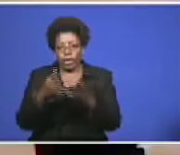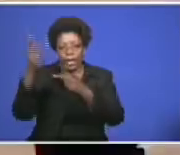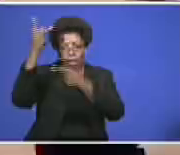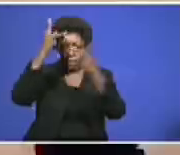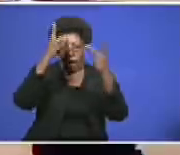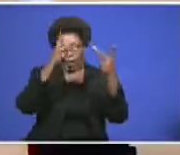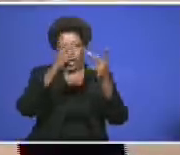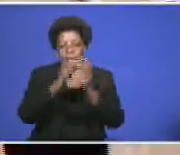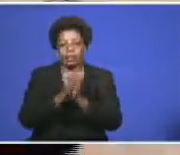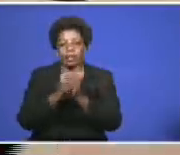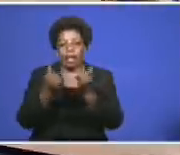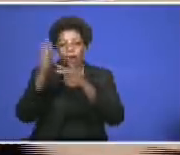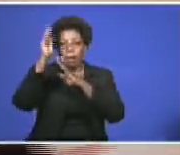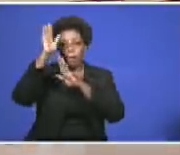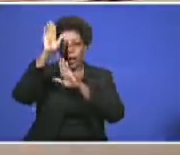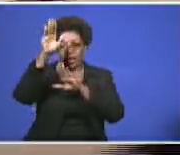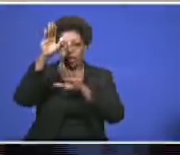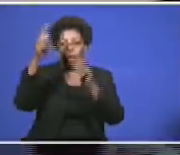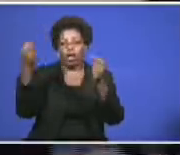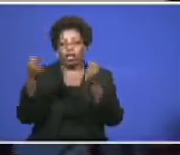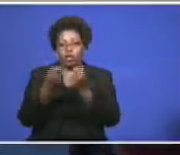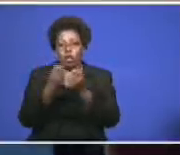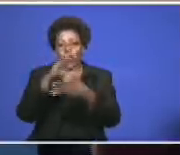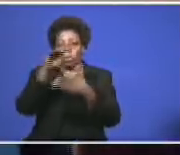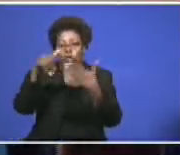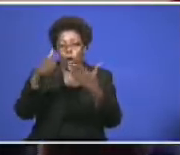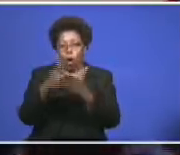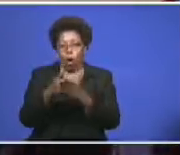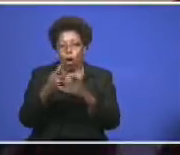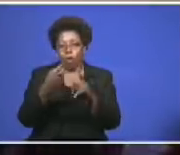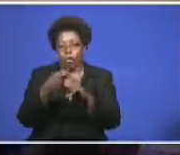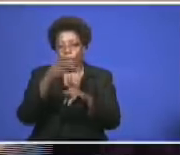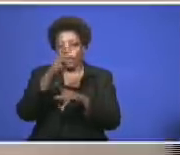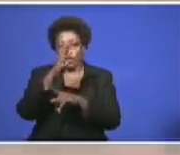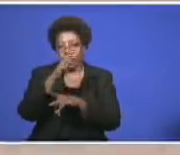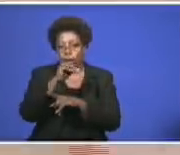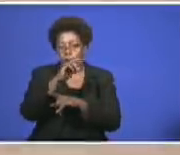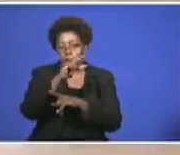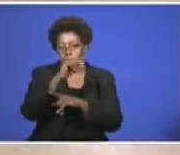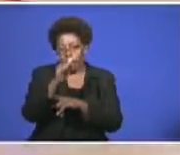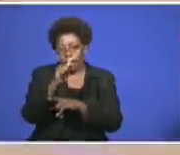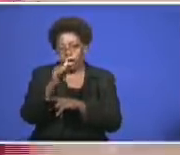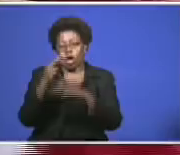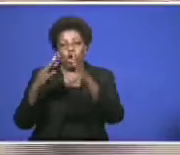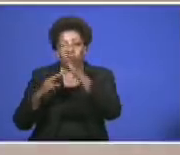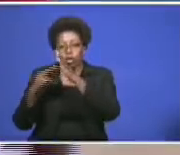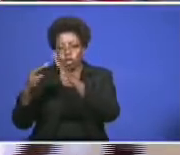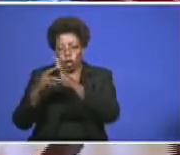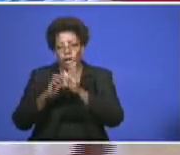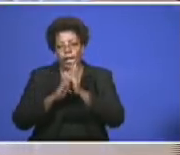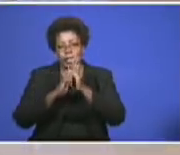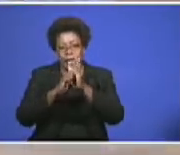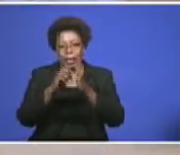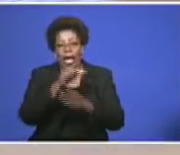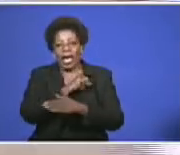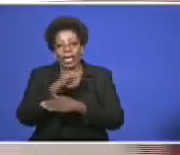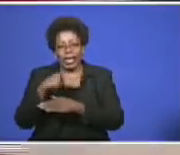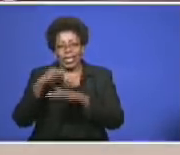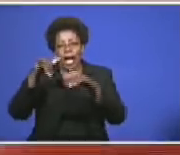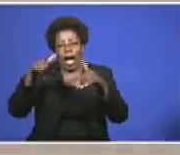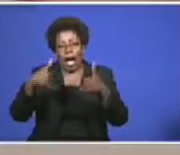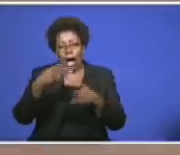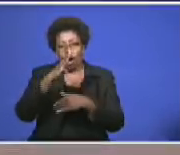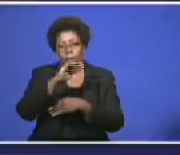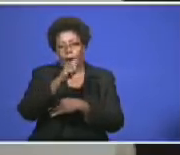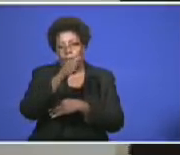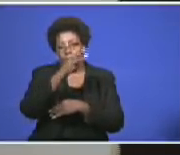paradise. These basketball tournaments were all branded by mega resorts like Atlantis. So why hasn't Bahamar taken